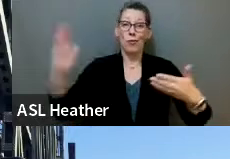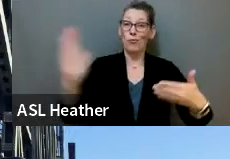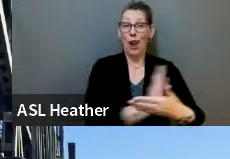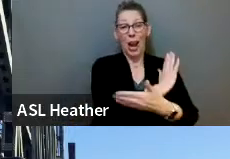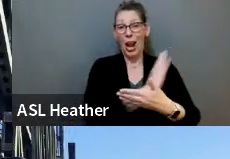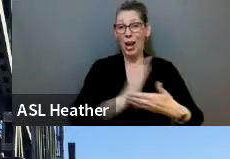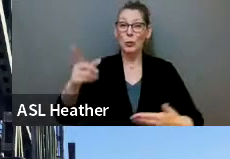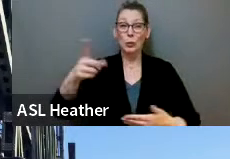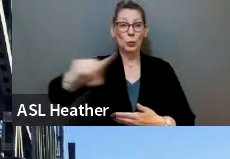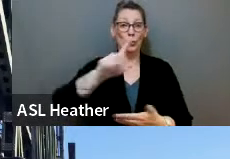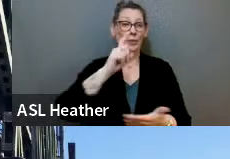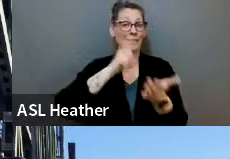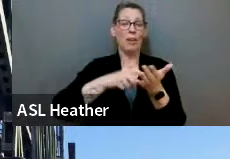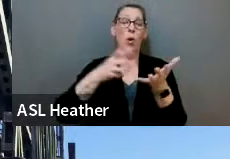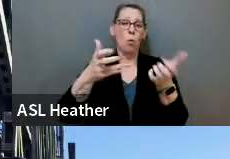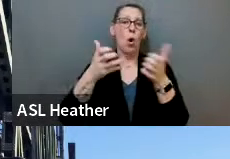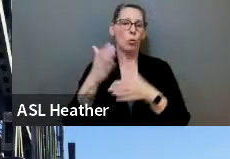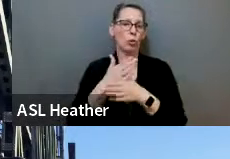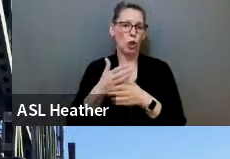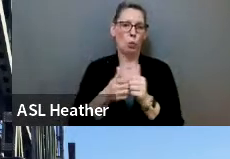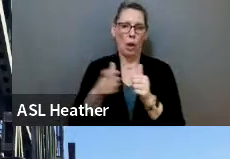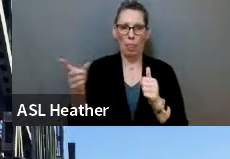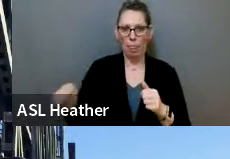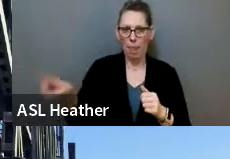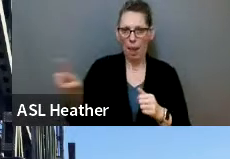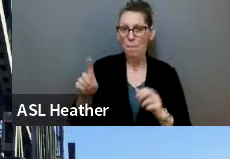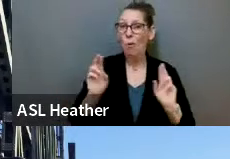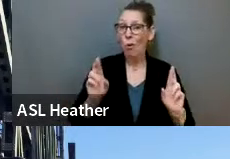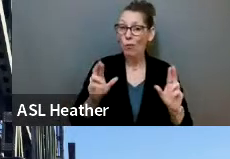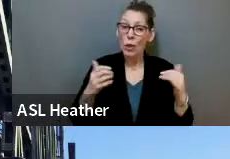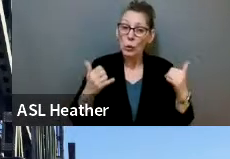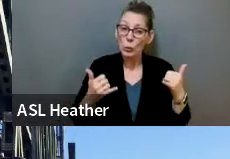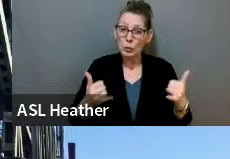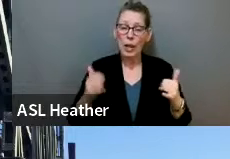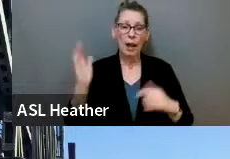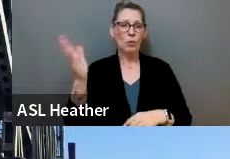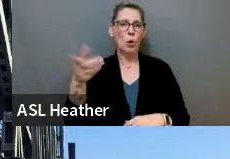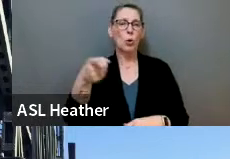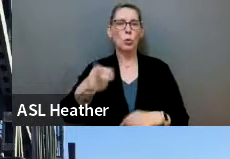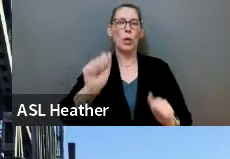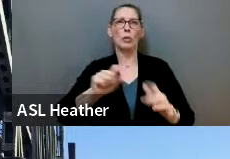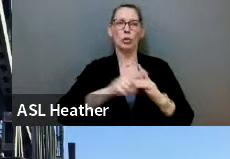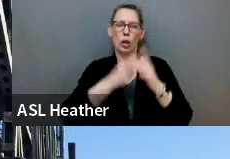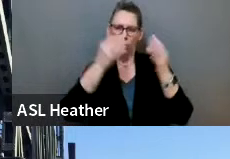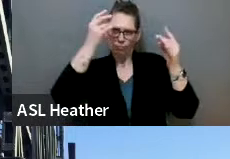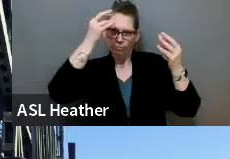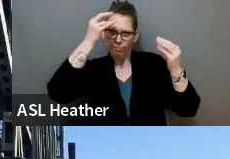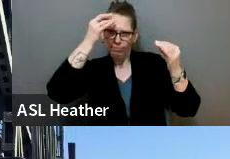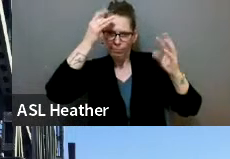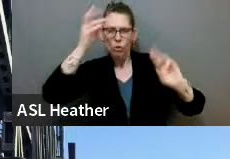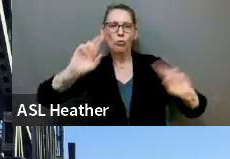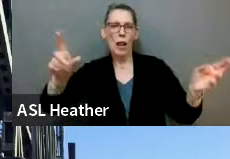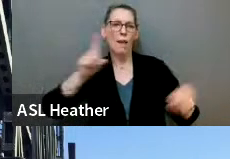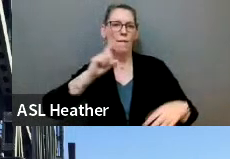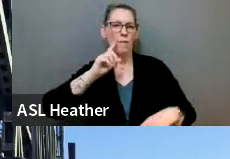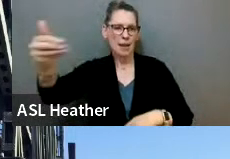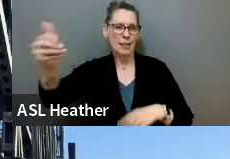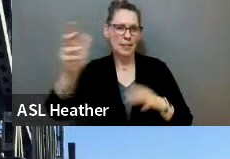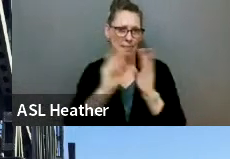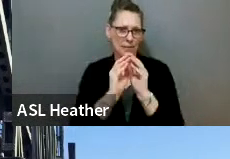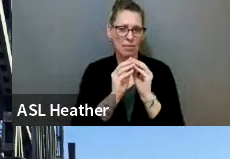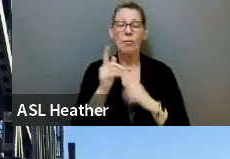guys identify that you'd like to share with them. And hopefully today's presentation will help you start thinking about that. And then in addition